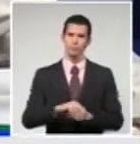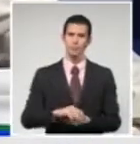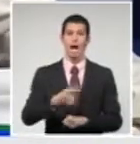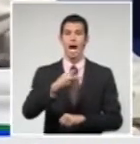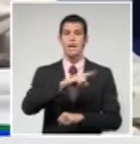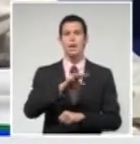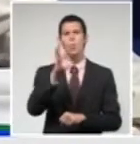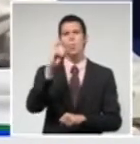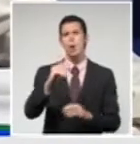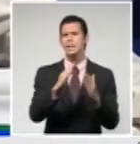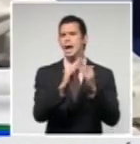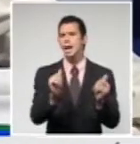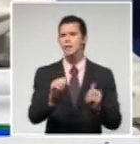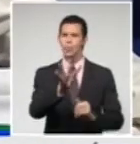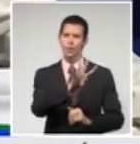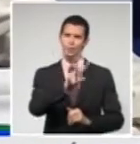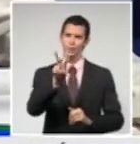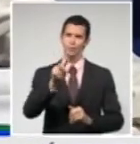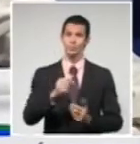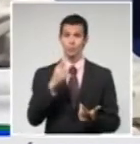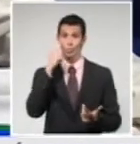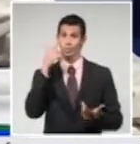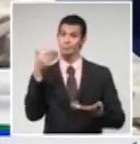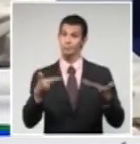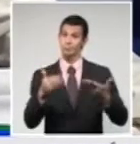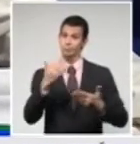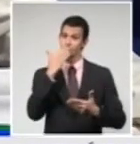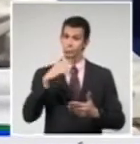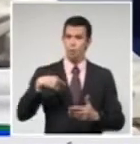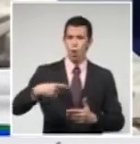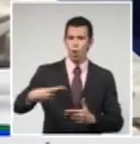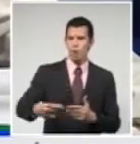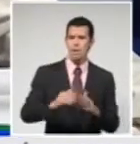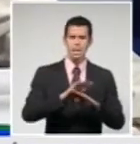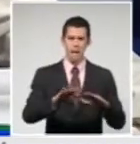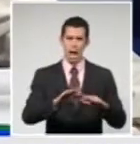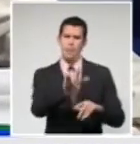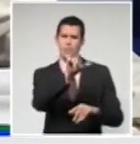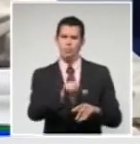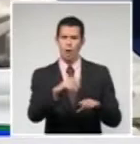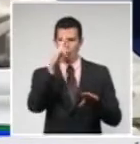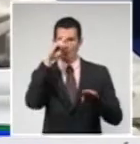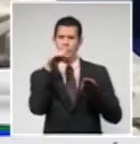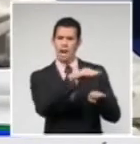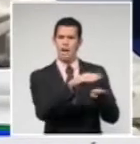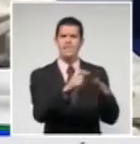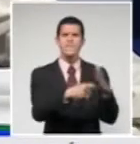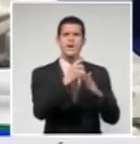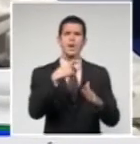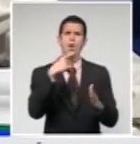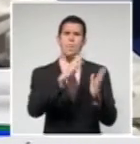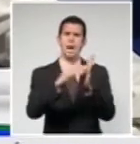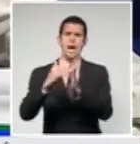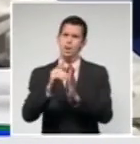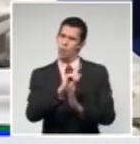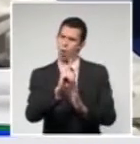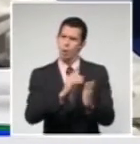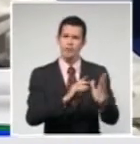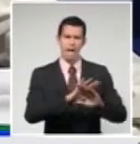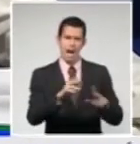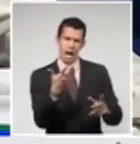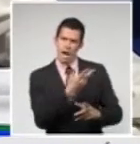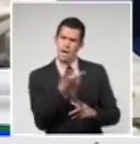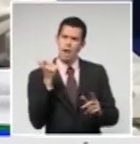32 people were discharged from hospital in Ciego de Ávila, 8 in Sancti Spiritus, 1 in